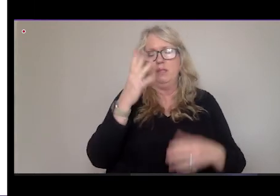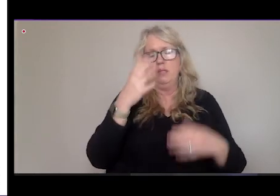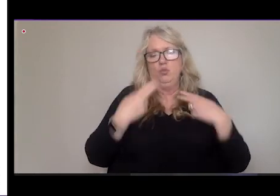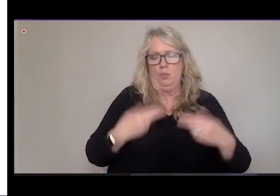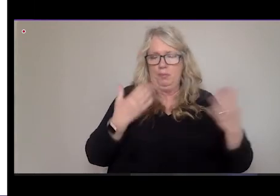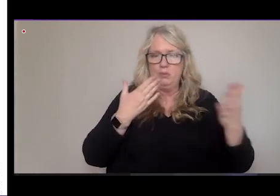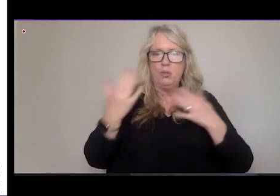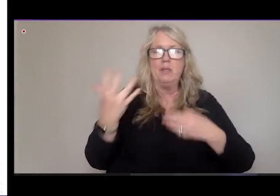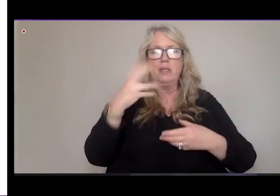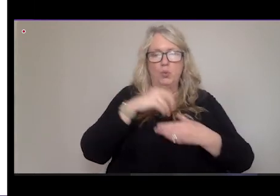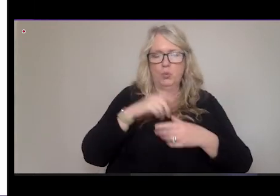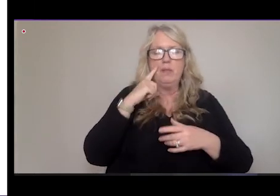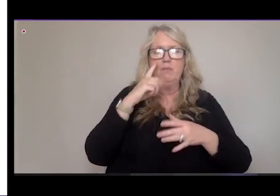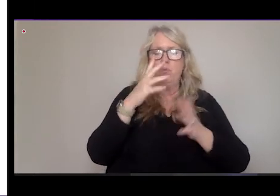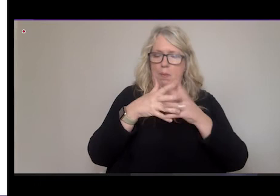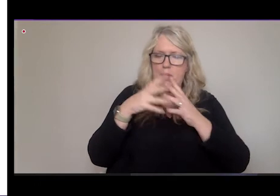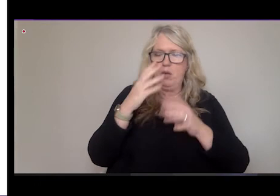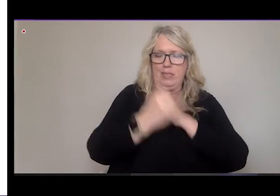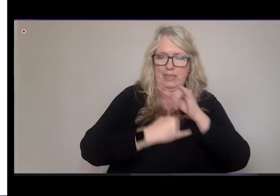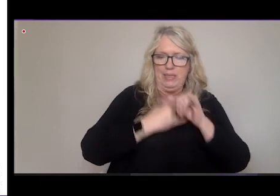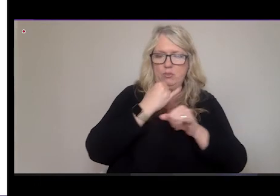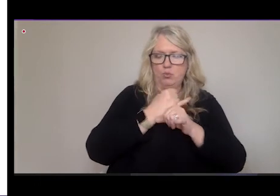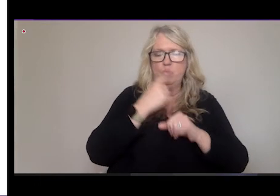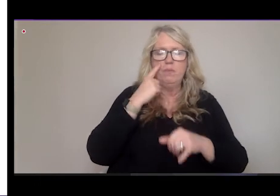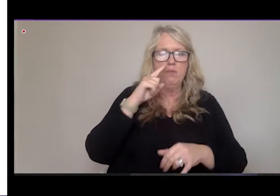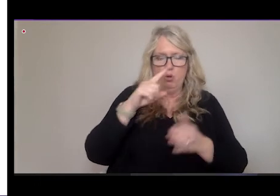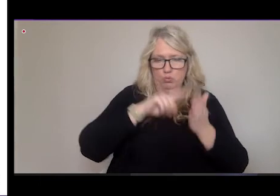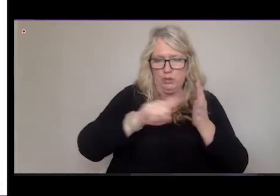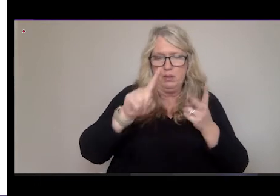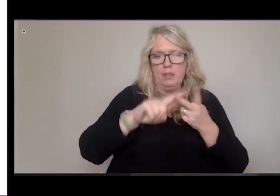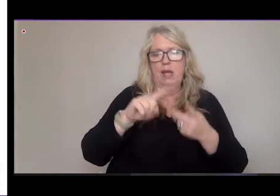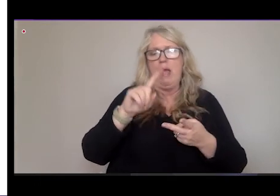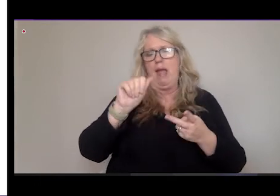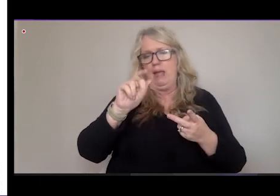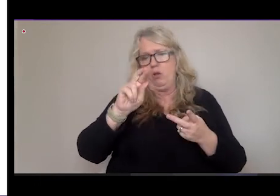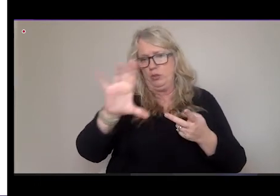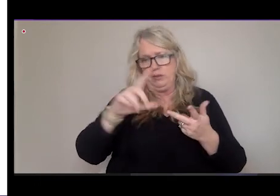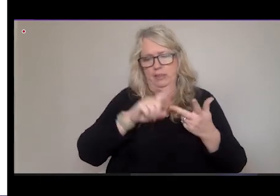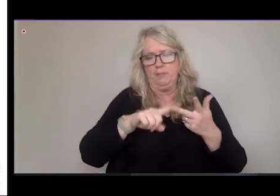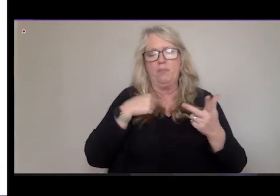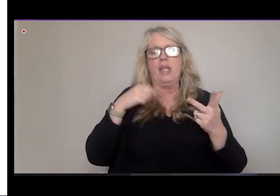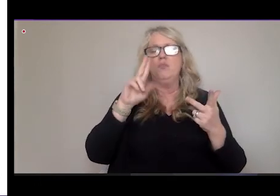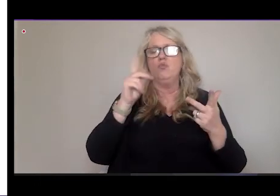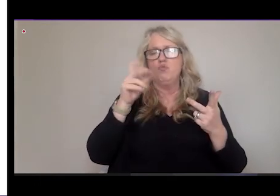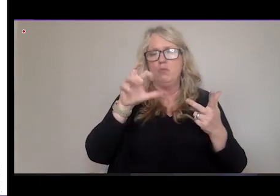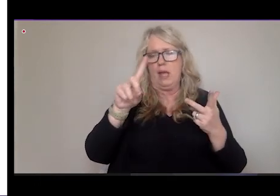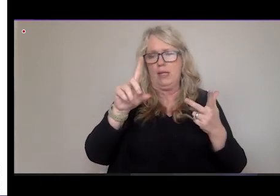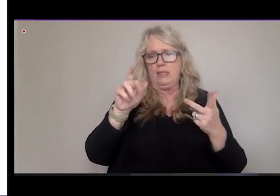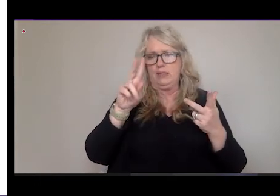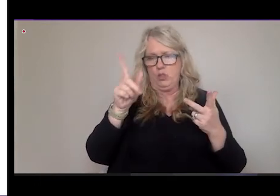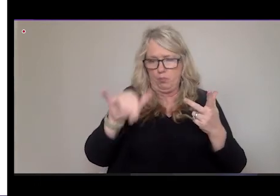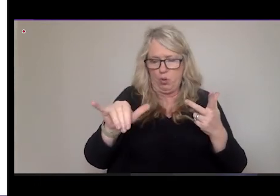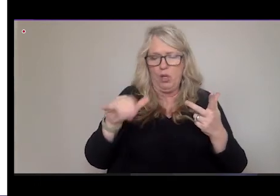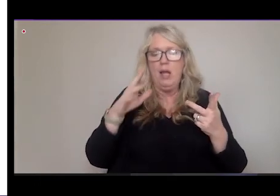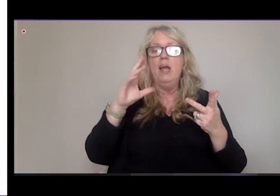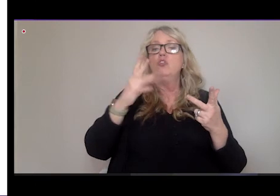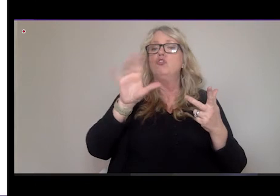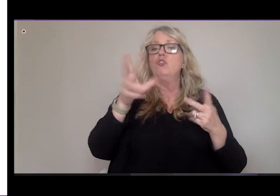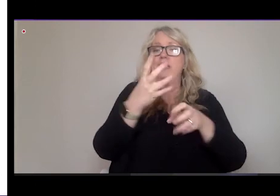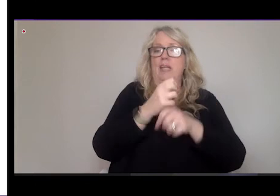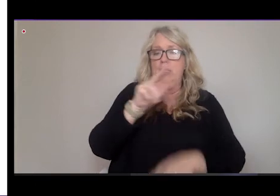services and research setting, including American Institutes for Research, the ARC, and United Cerebral